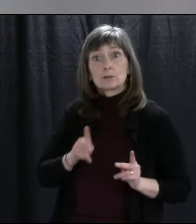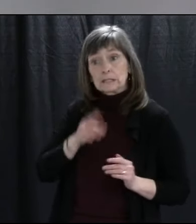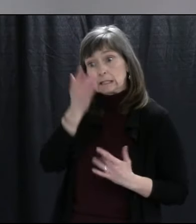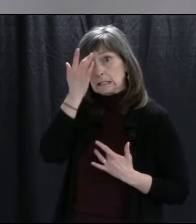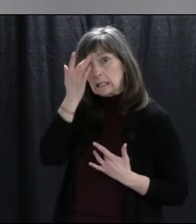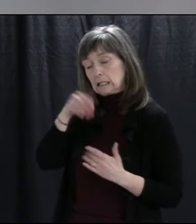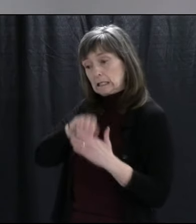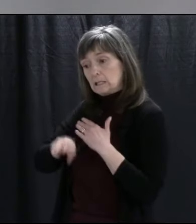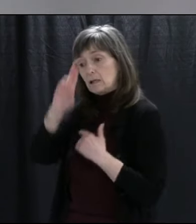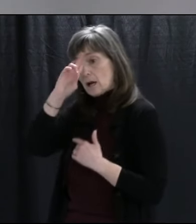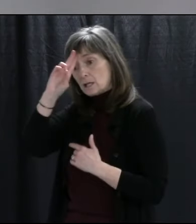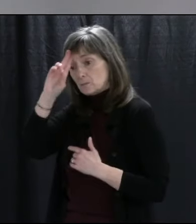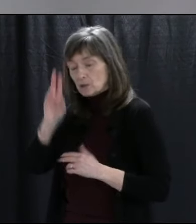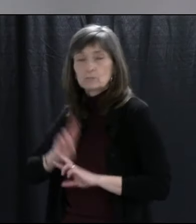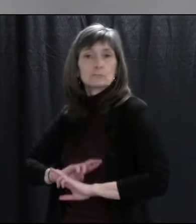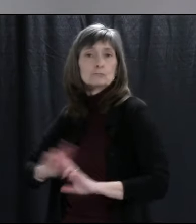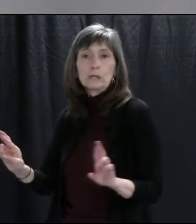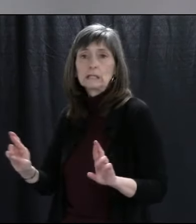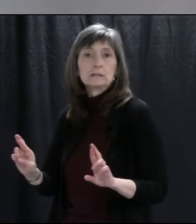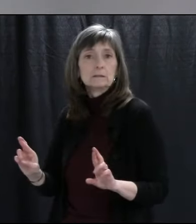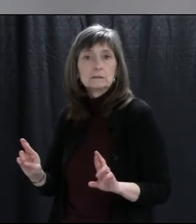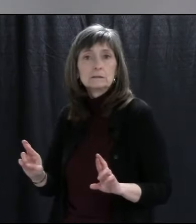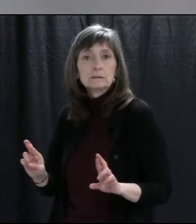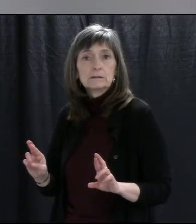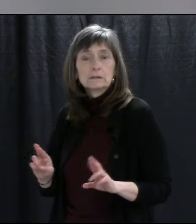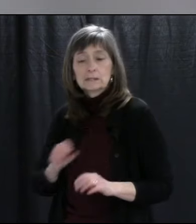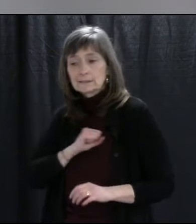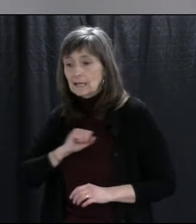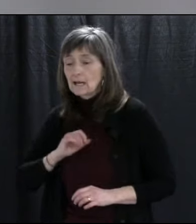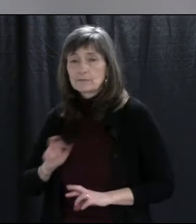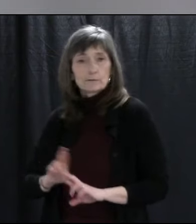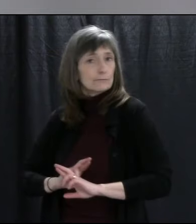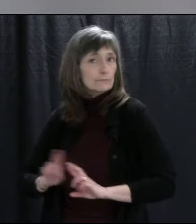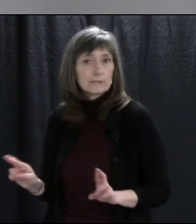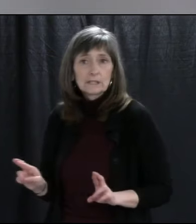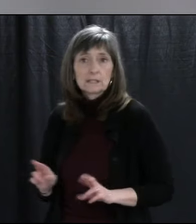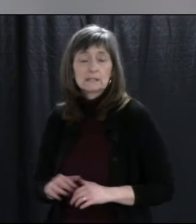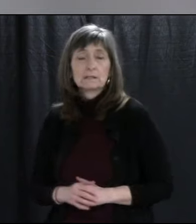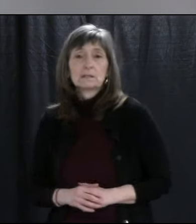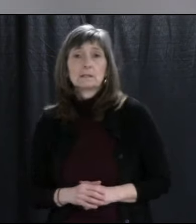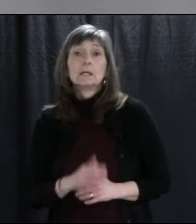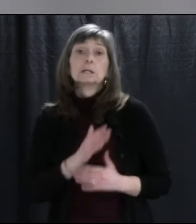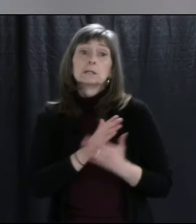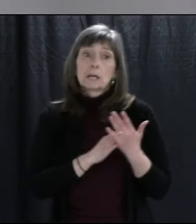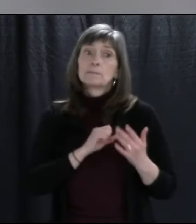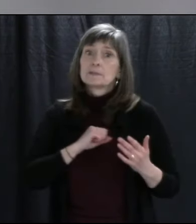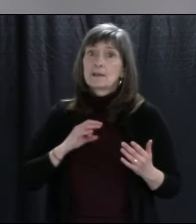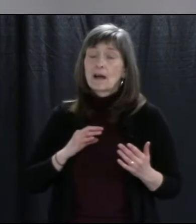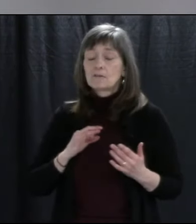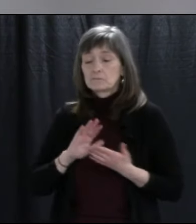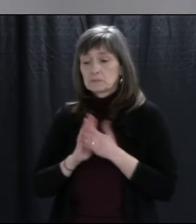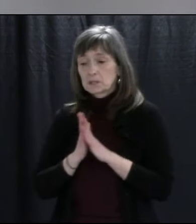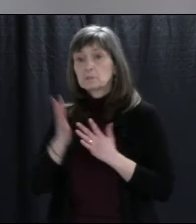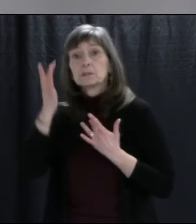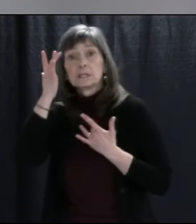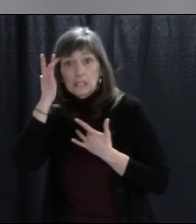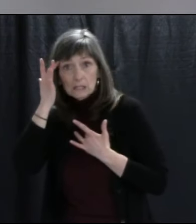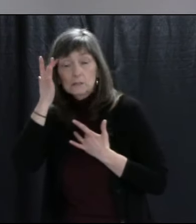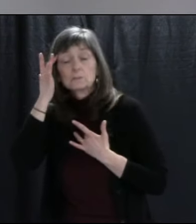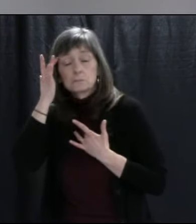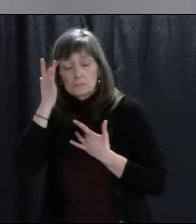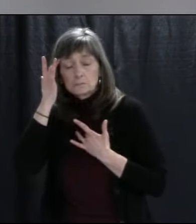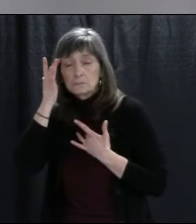manage these and the staff to manage these patients, even though we have seen some staff taken out of the pool, as it